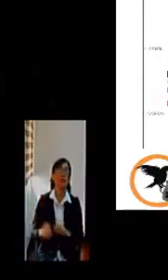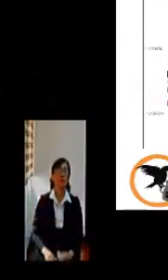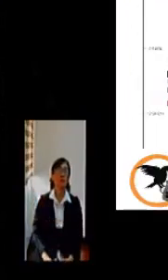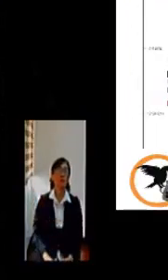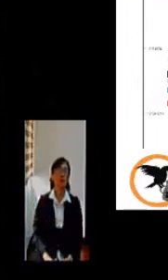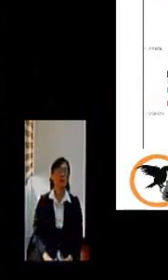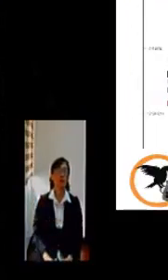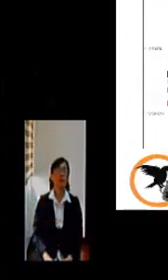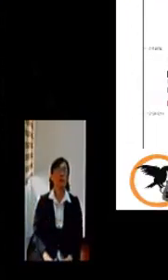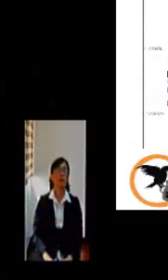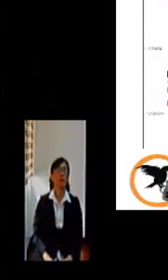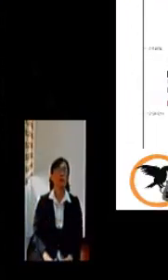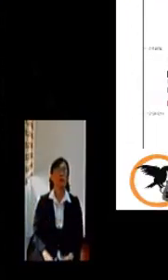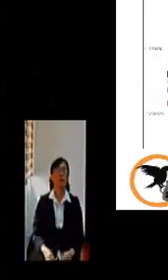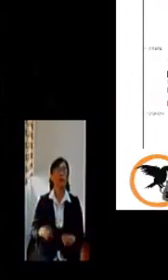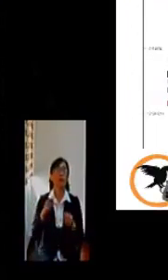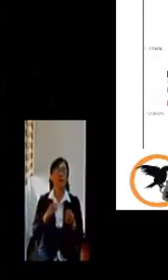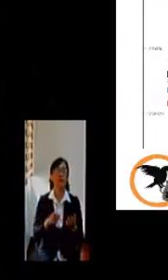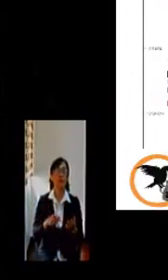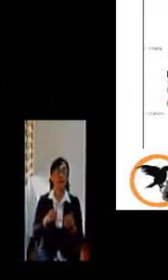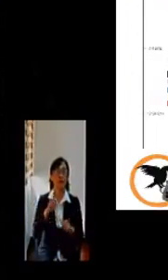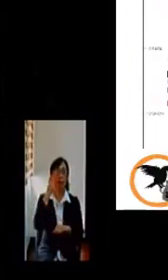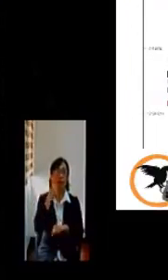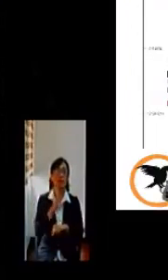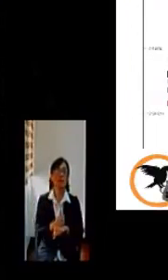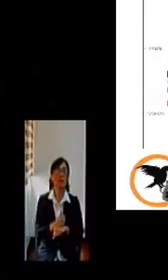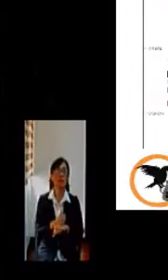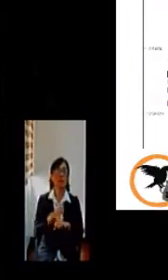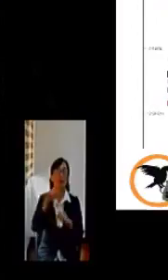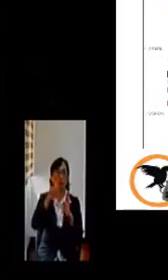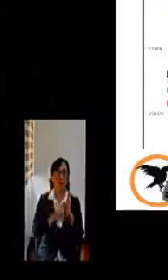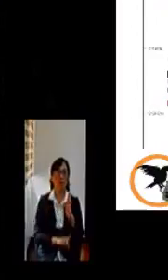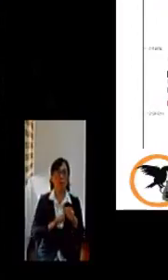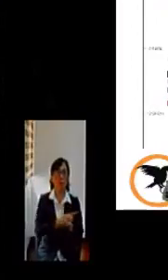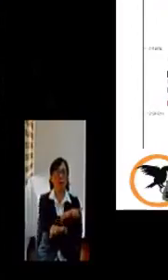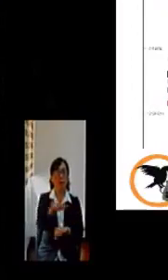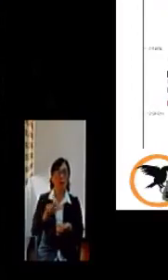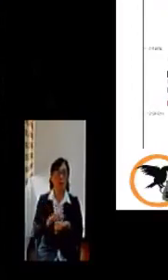so this confirms that this species is a lowland species.